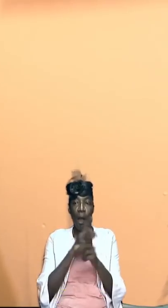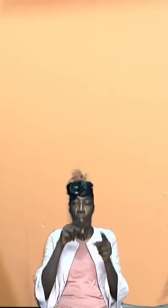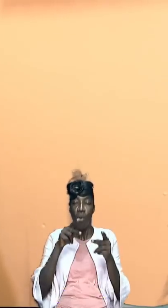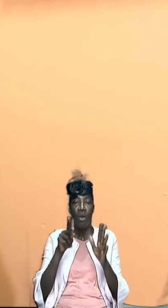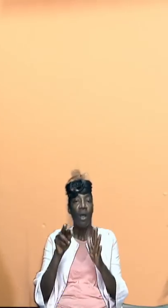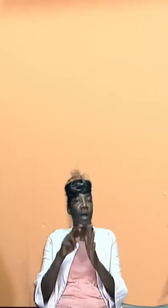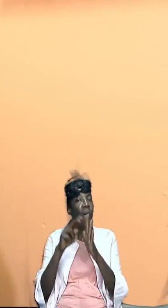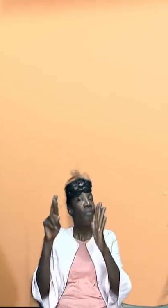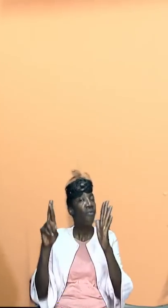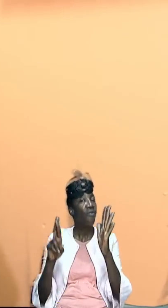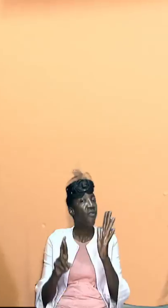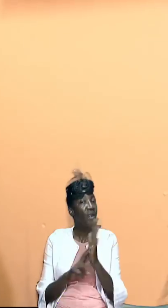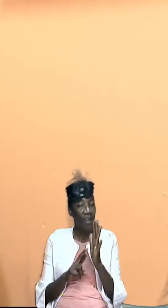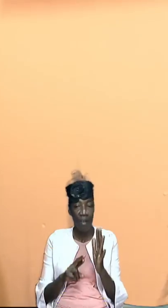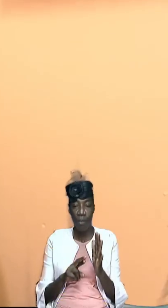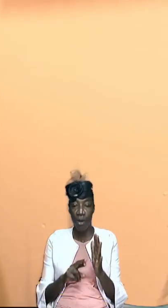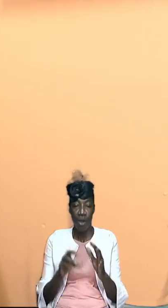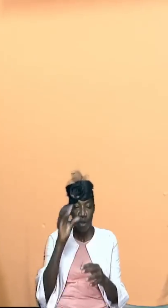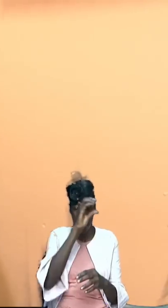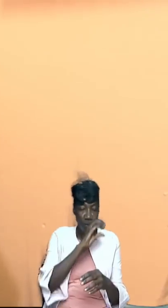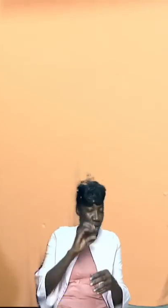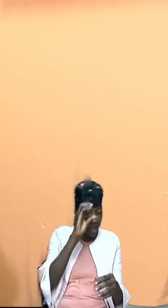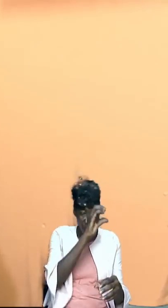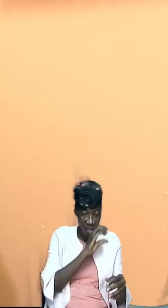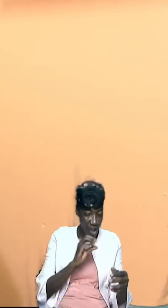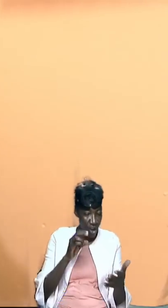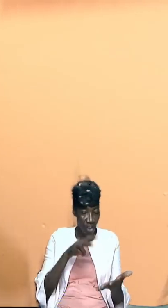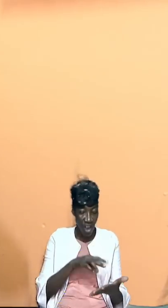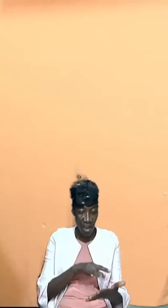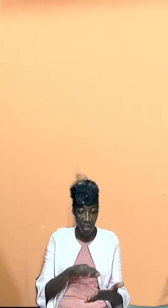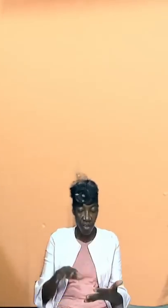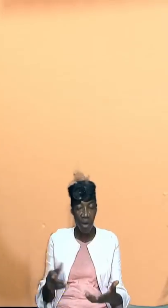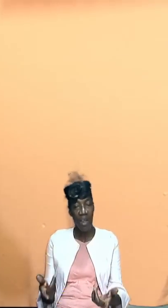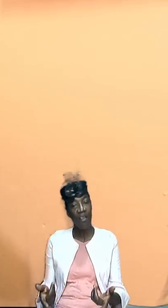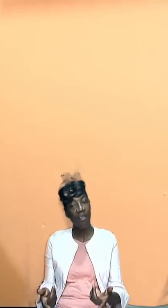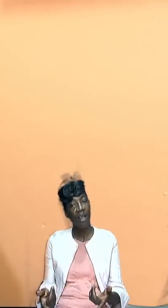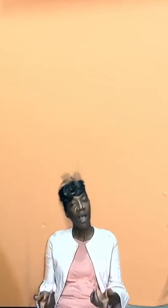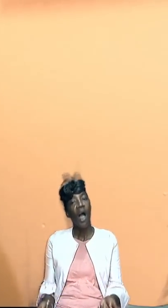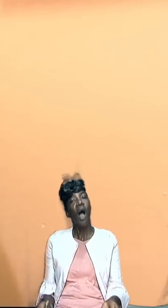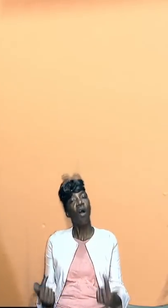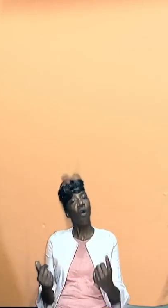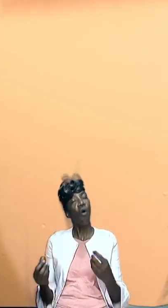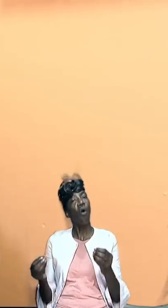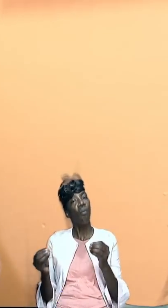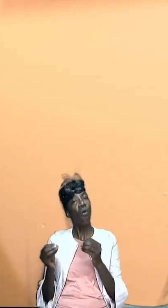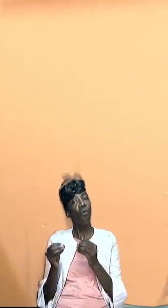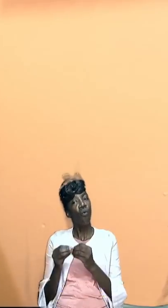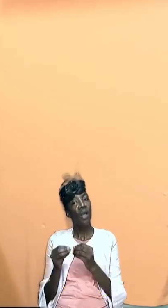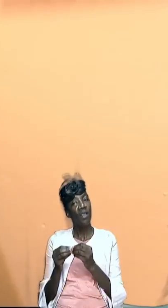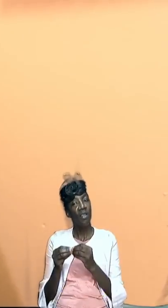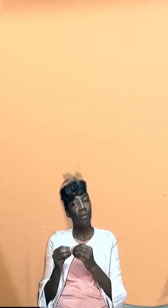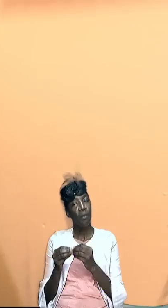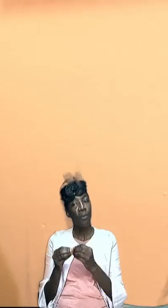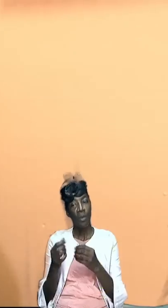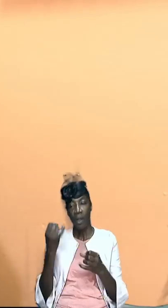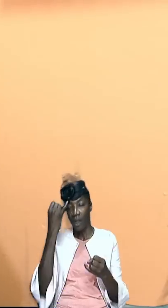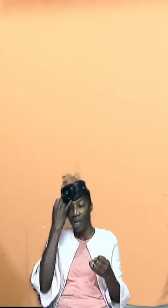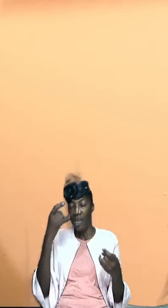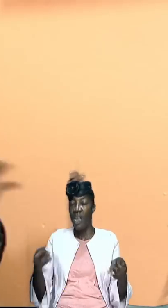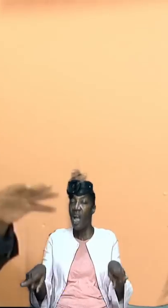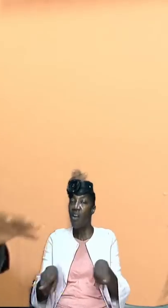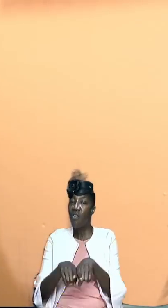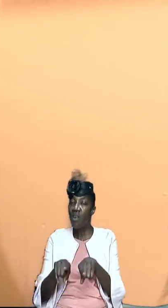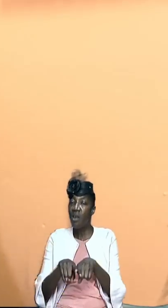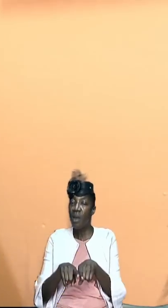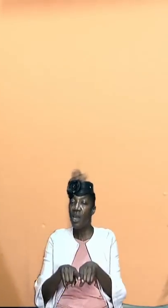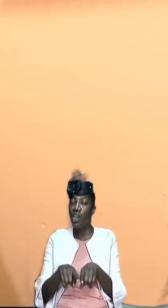principles to their research and studies and have come up with the conclusion that there are no